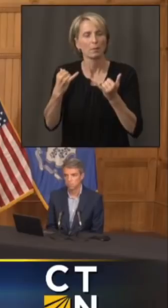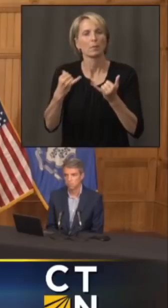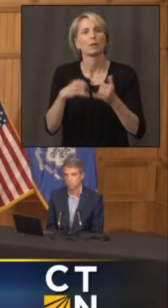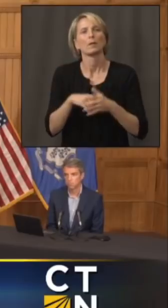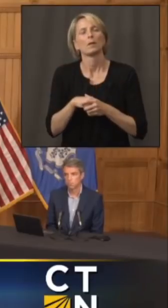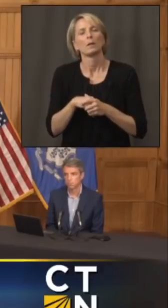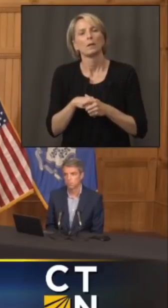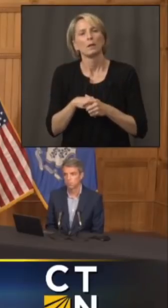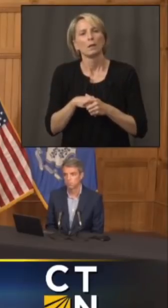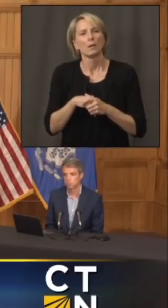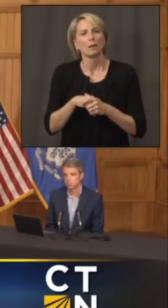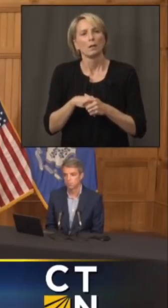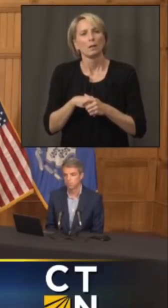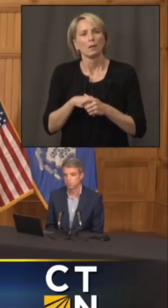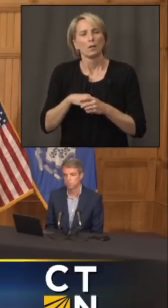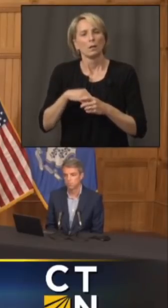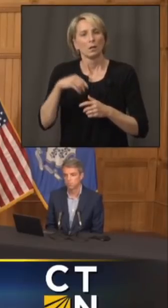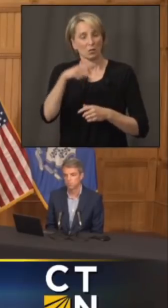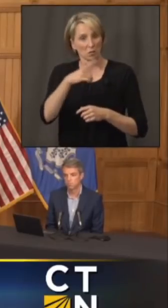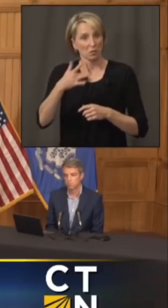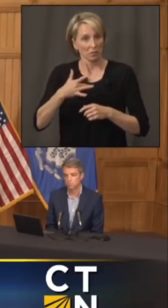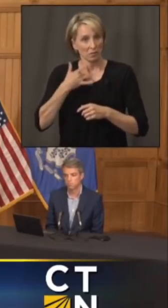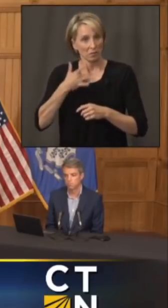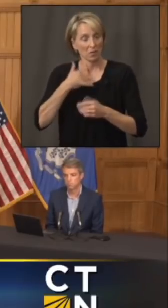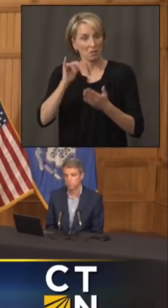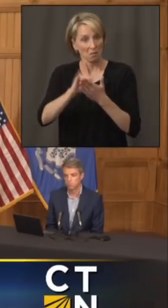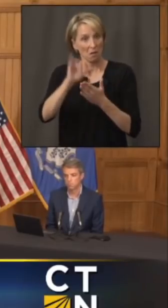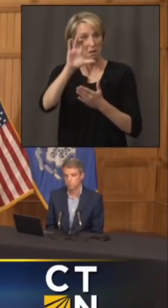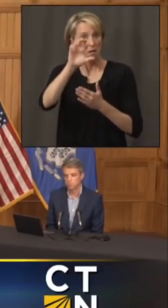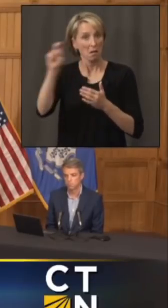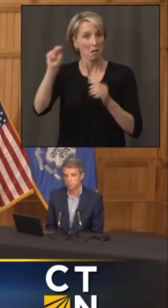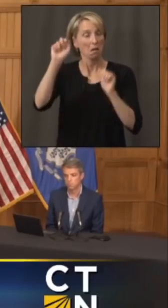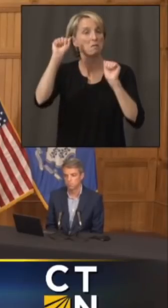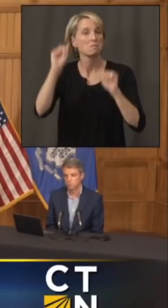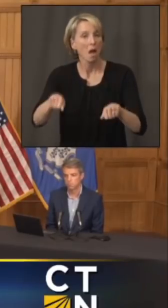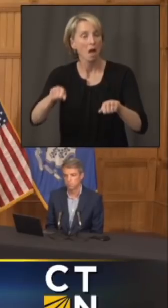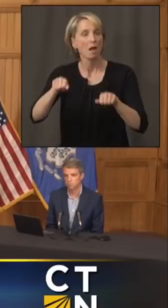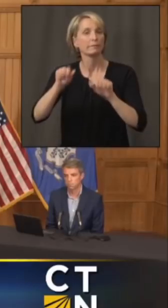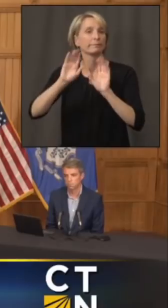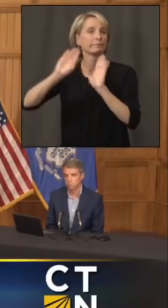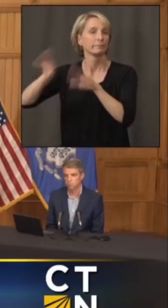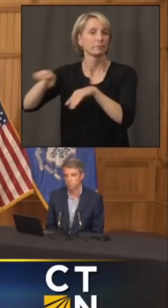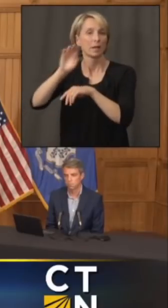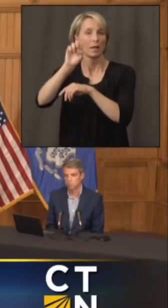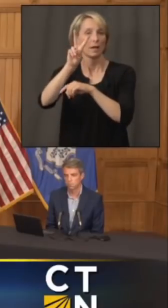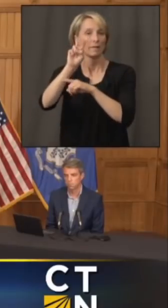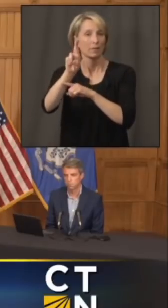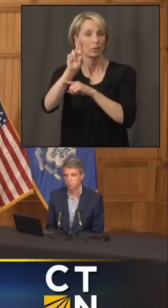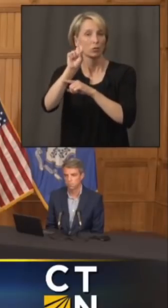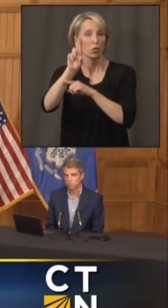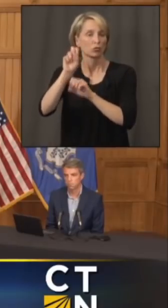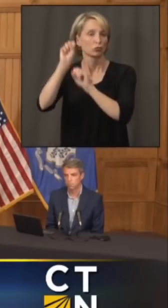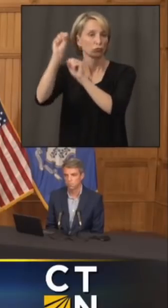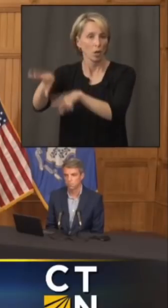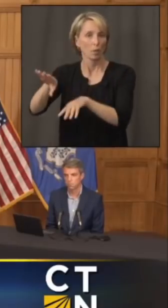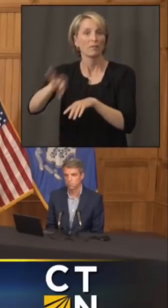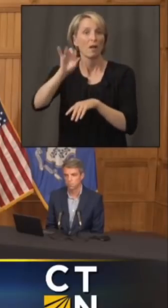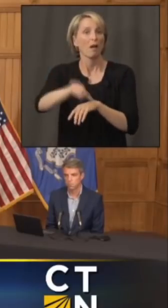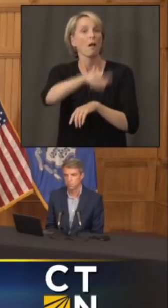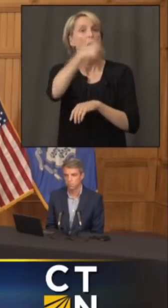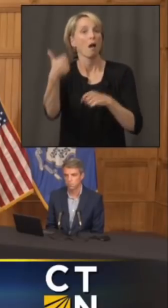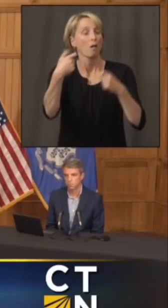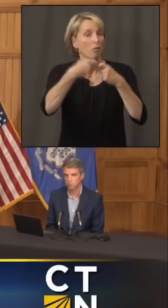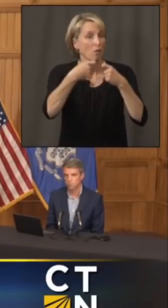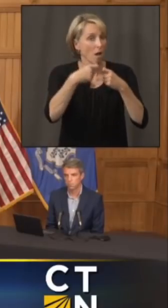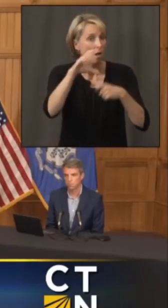break off the Connecticut portion of this multi-state power company and make